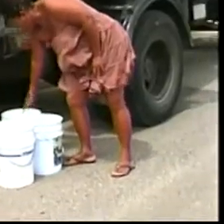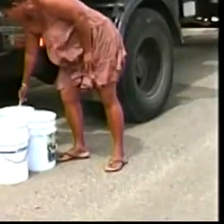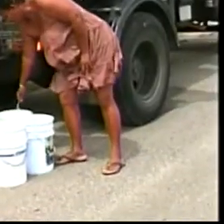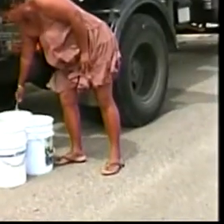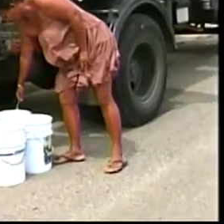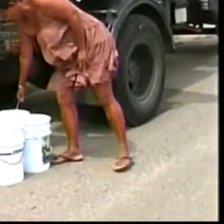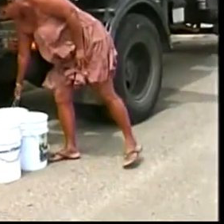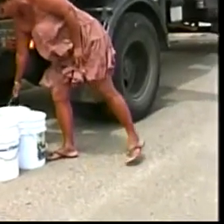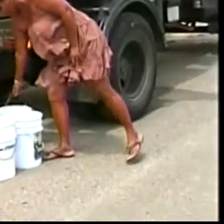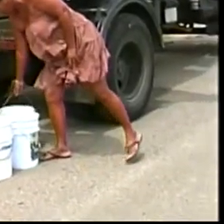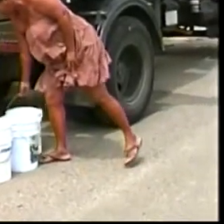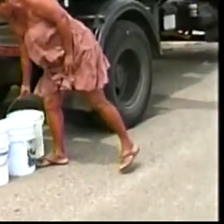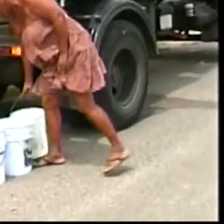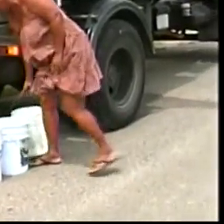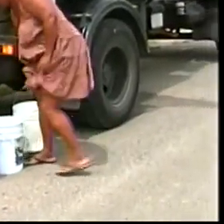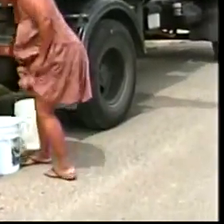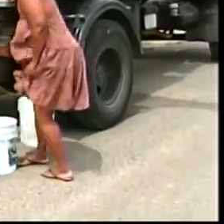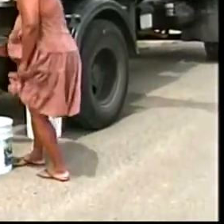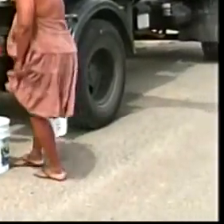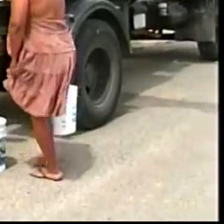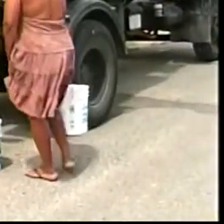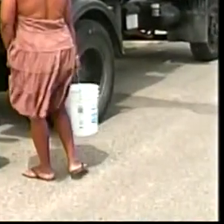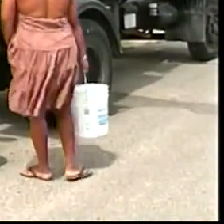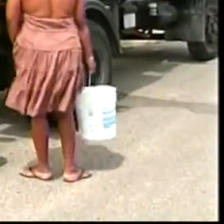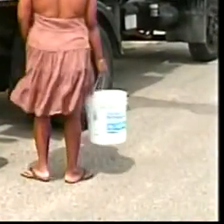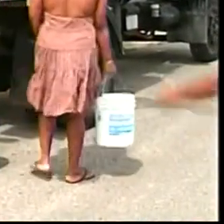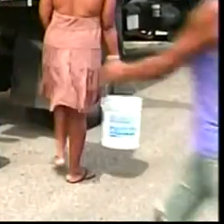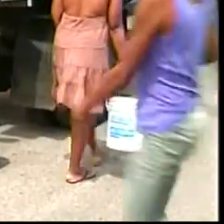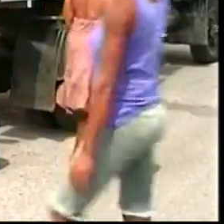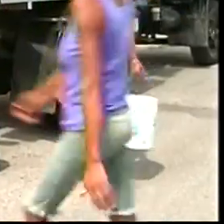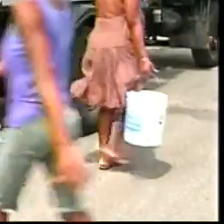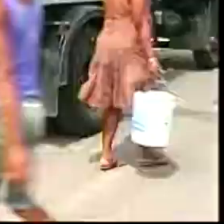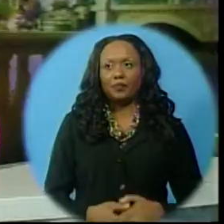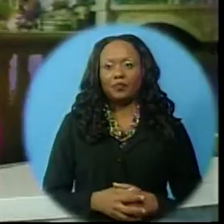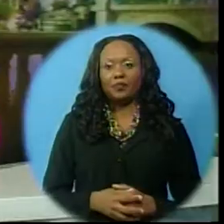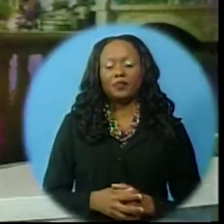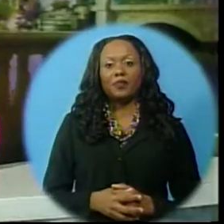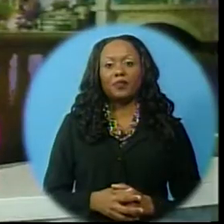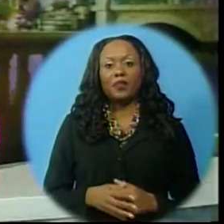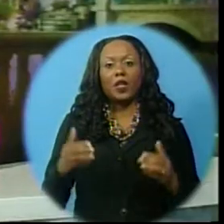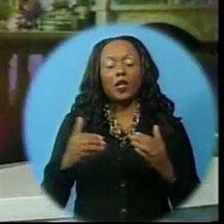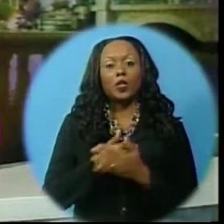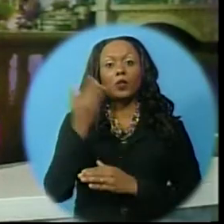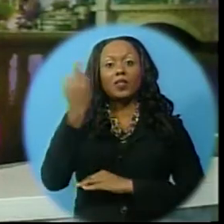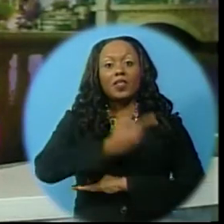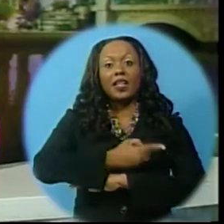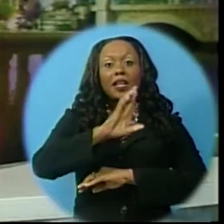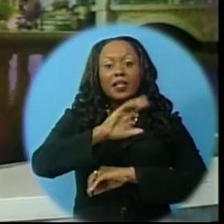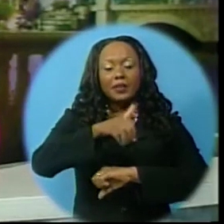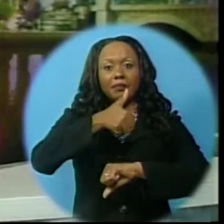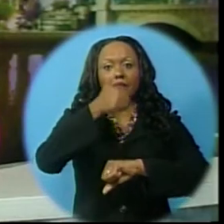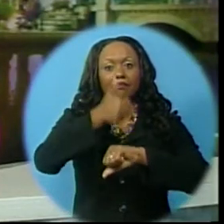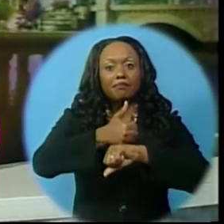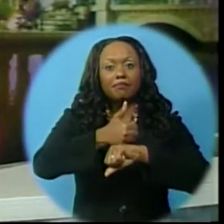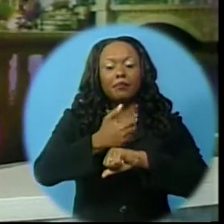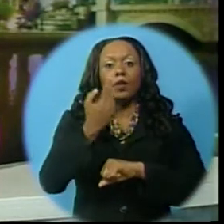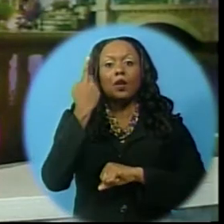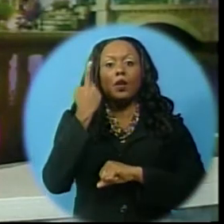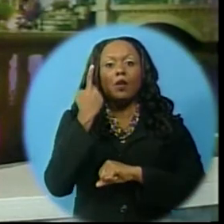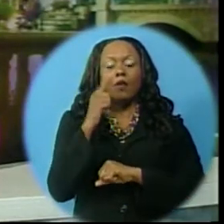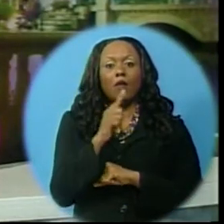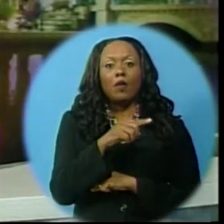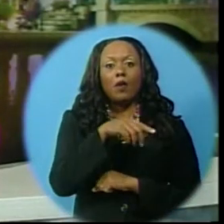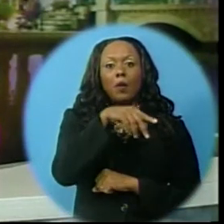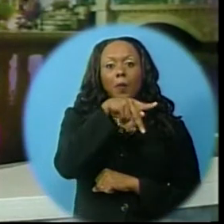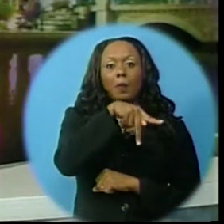long-term adjustments will be needed. Kent Jerson, CBC News. A new date has been set for the integration of the